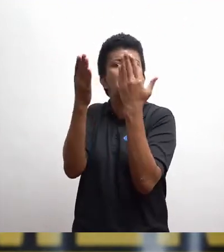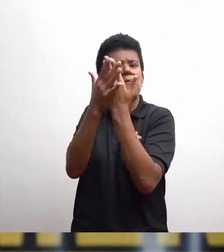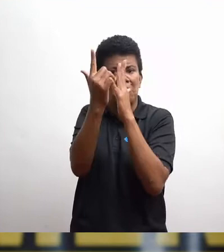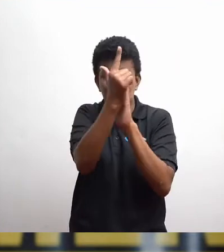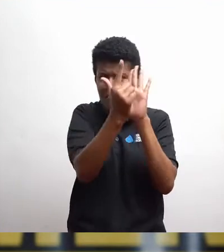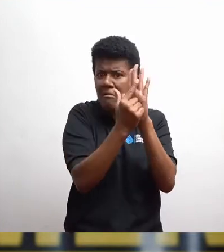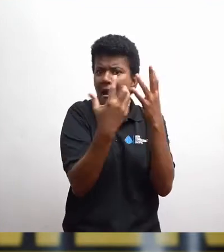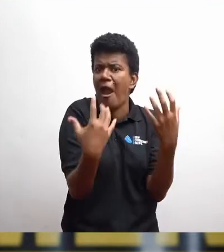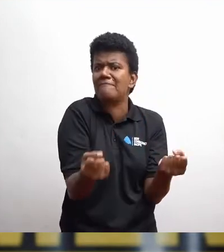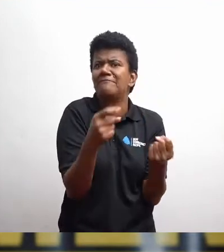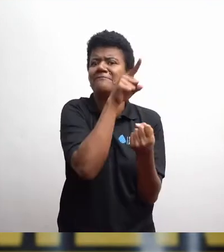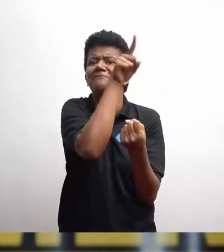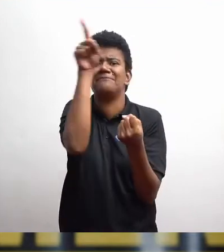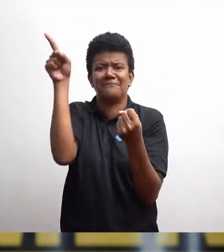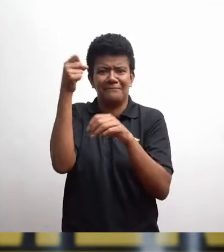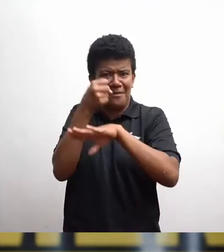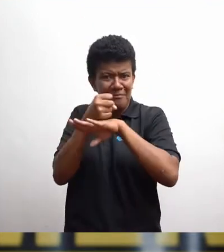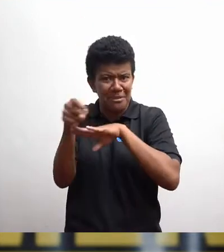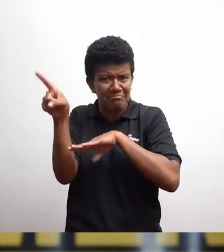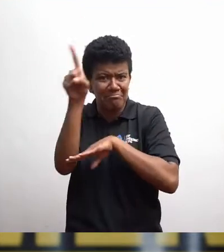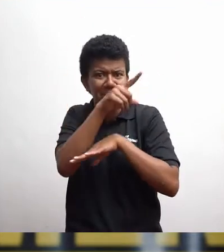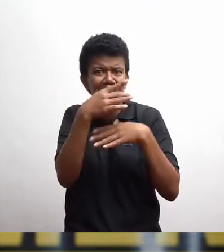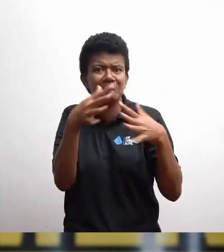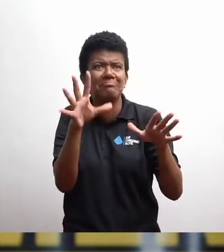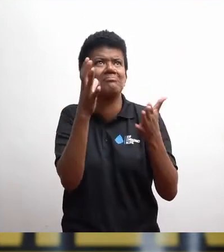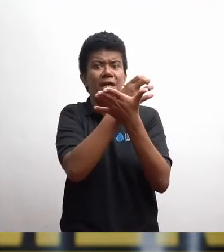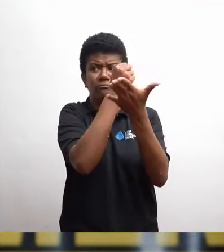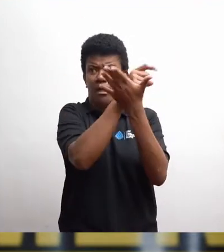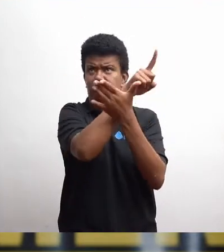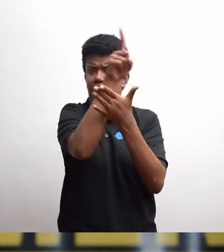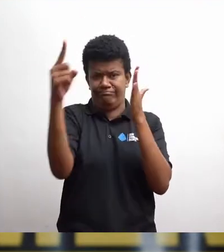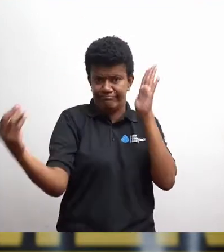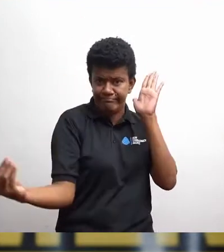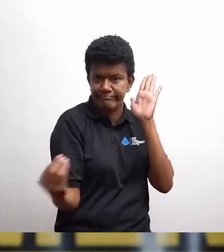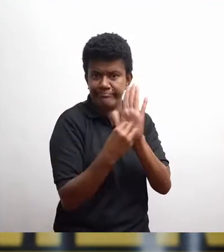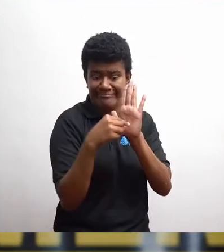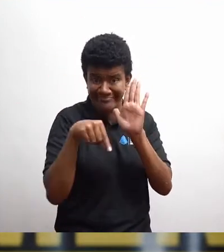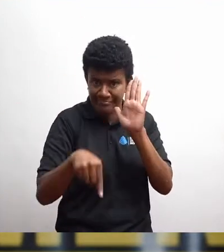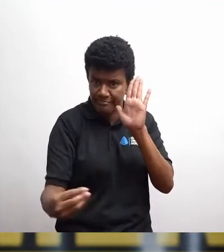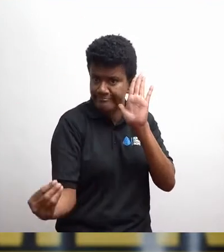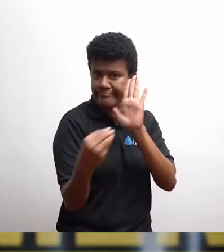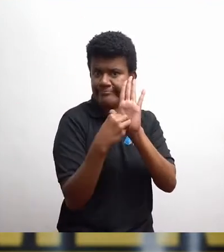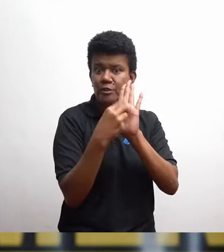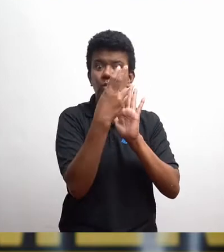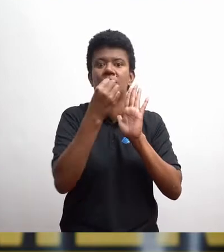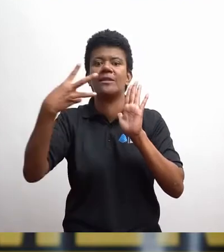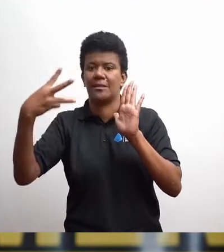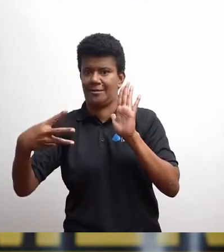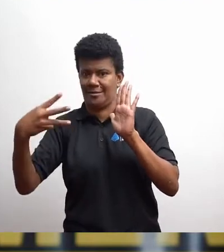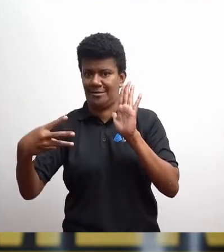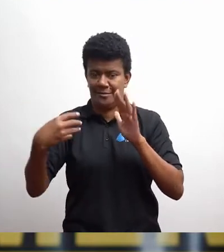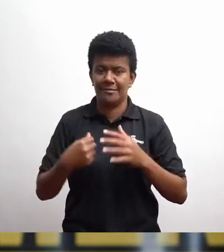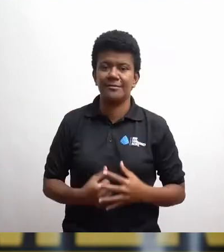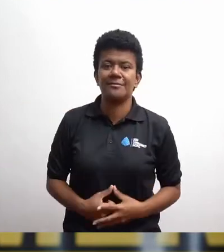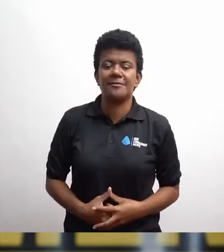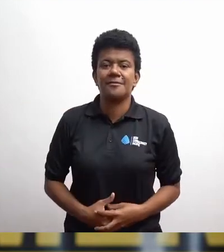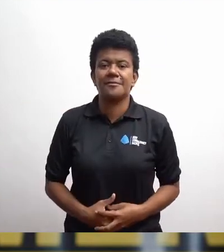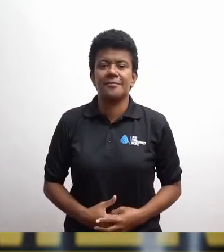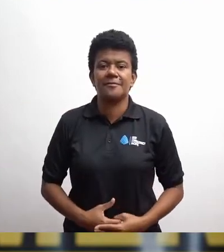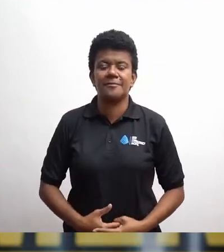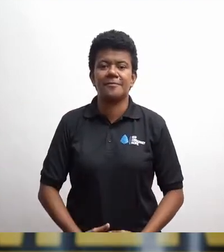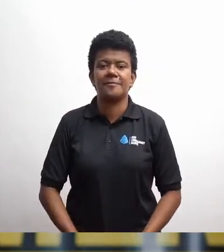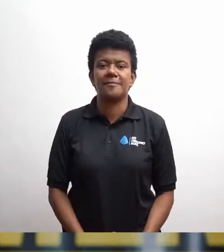to make sure that that was in the Constitution from 2013. So look at the next